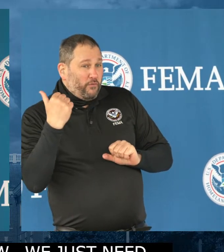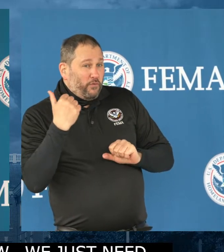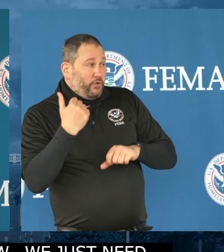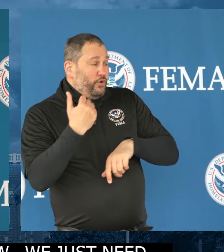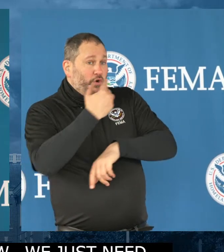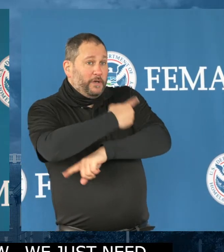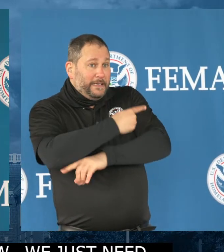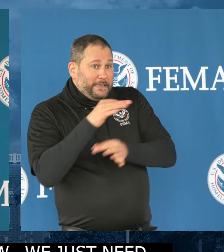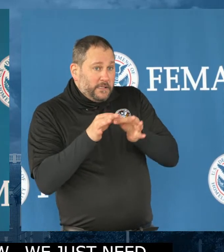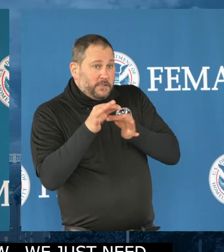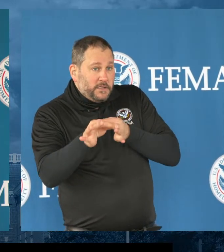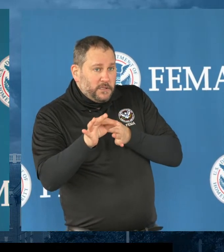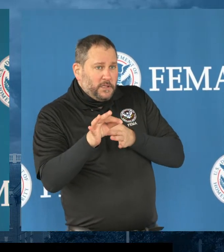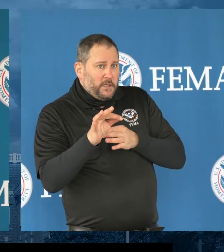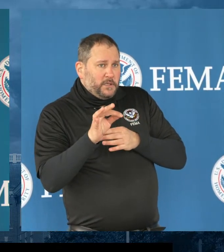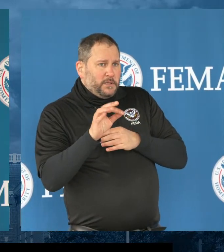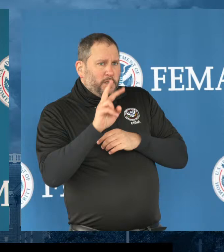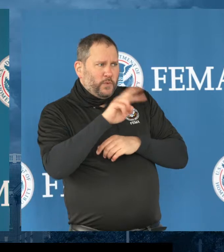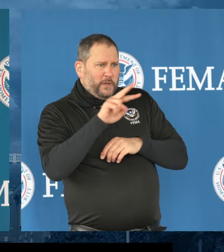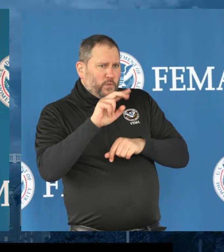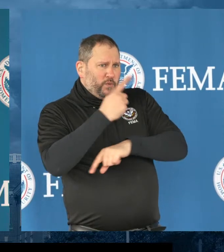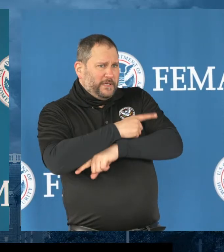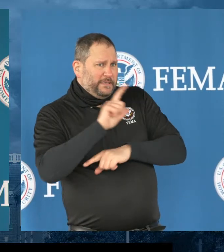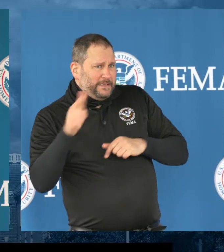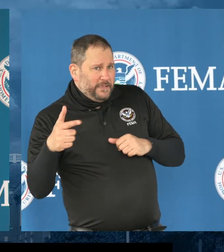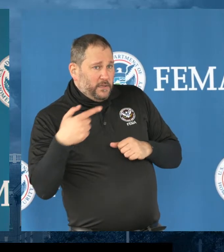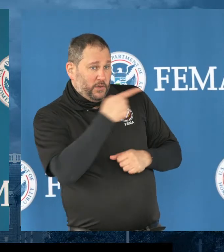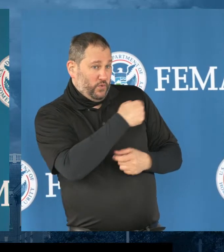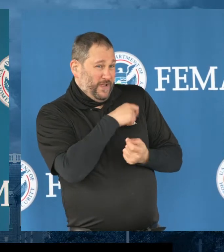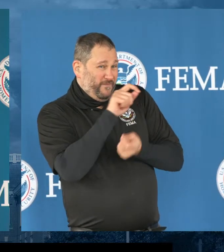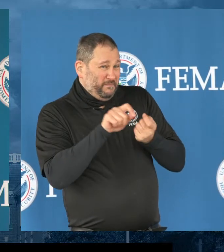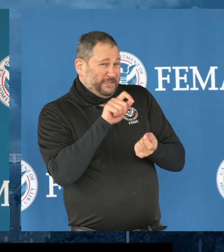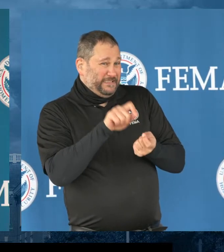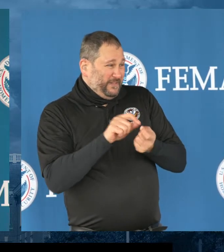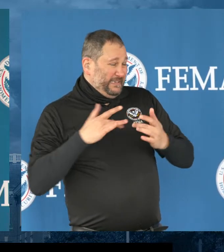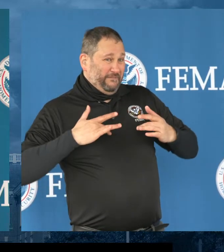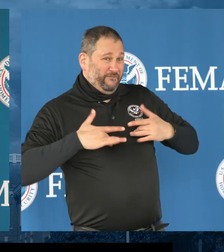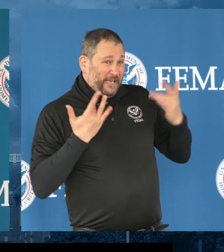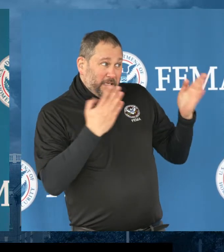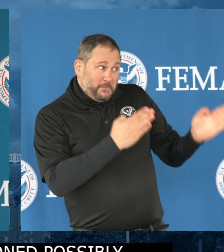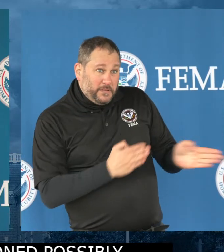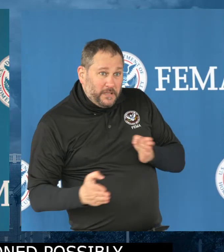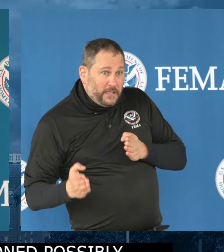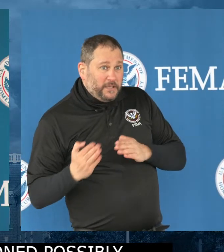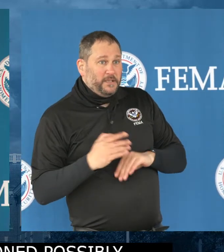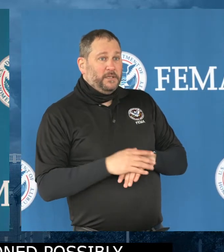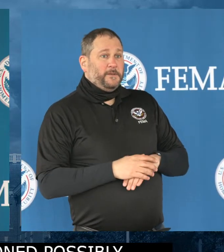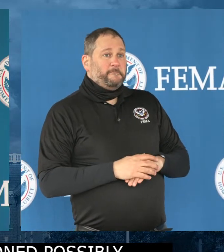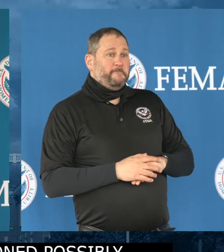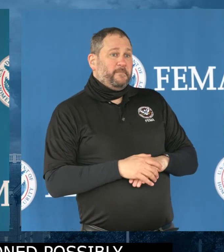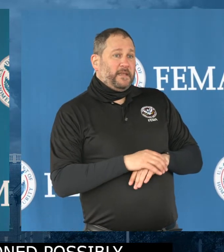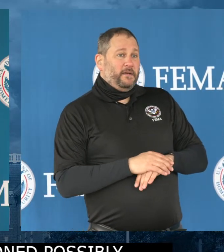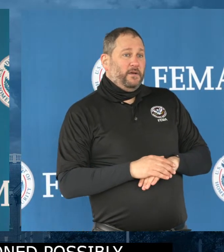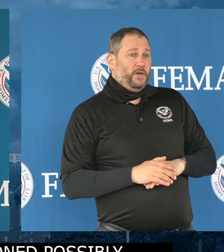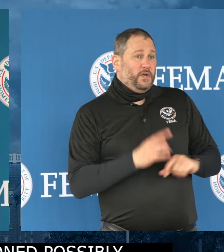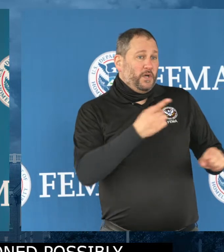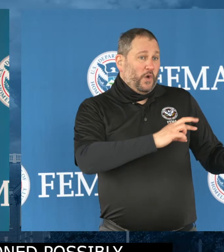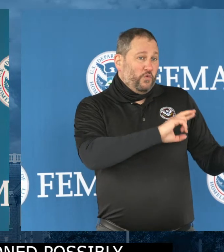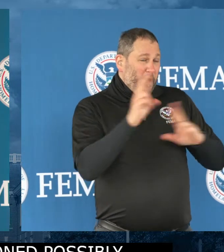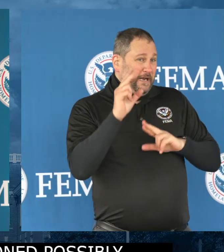days and later who are due. Would you have to be at a specific event previously, or is it just if you're due for a second dose, you can come to that extra